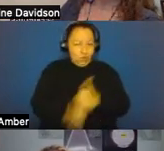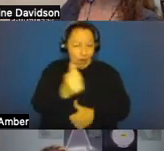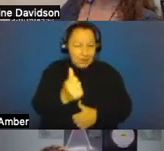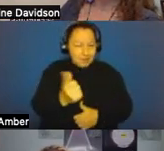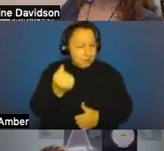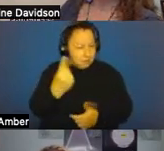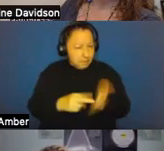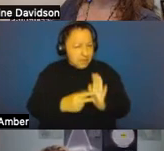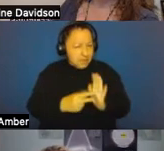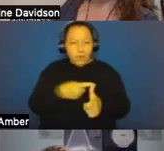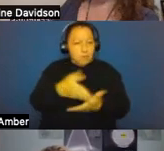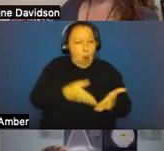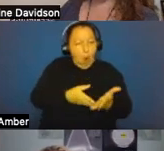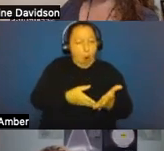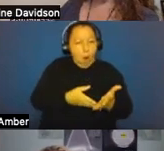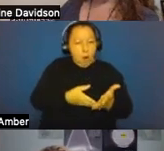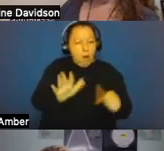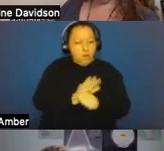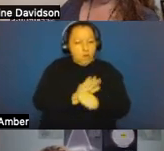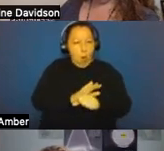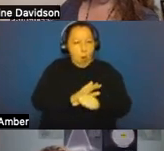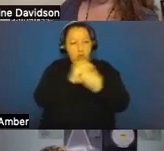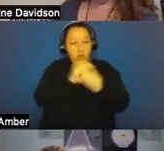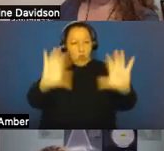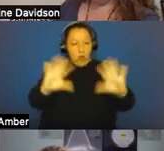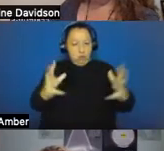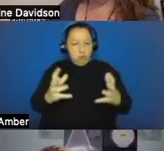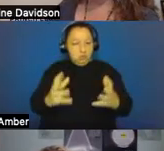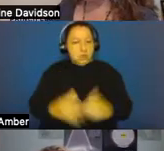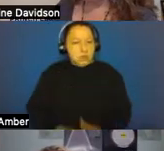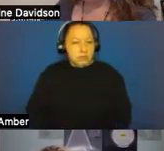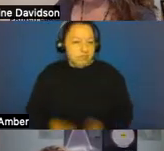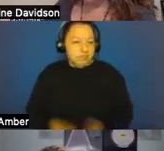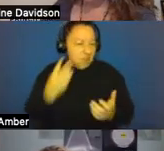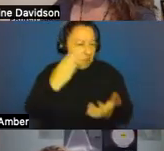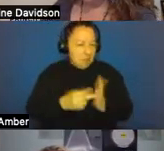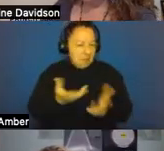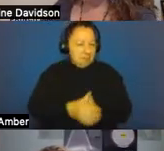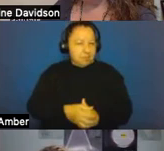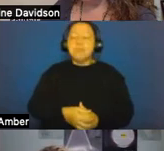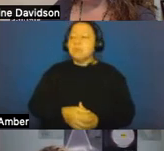Mm-hmm. Okay. Okay, how about this one?